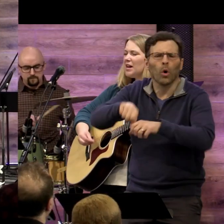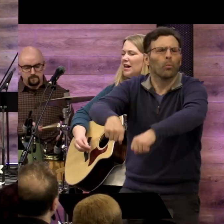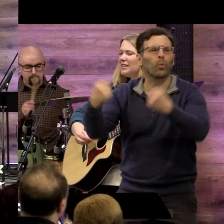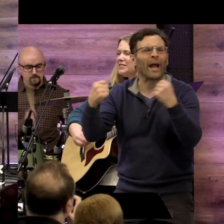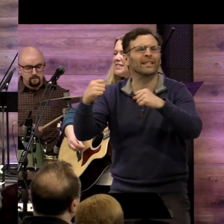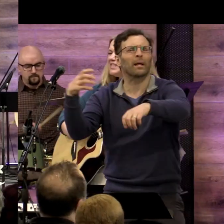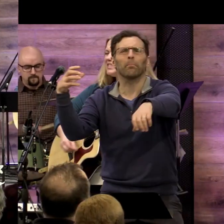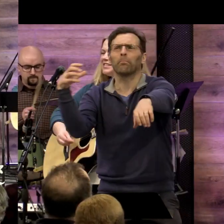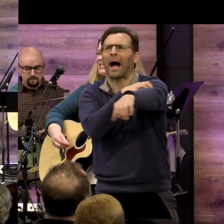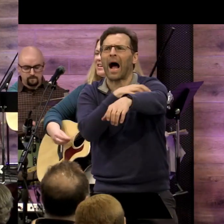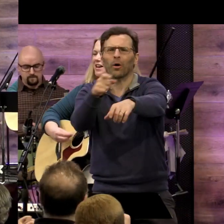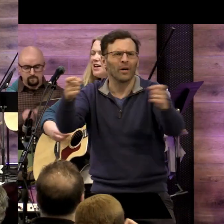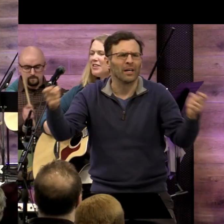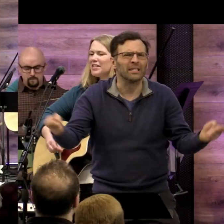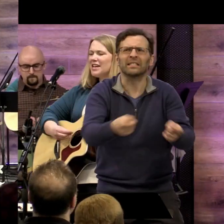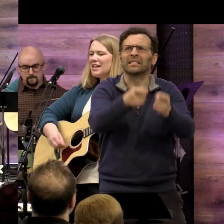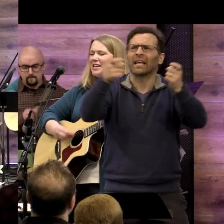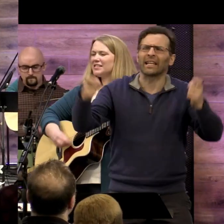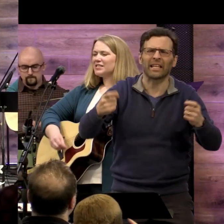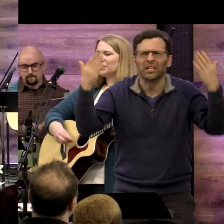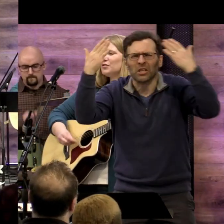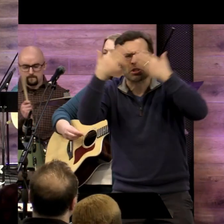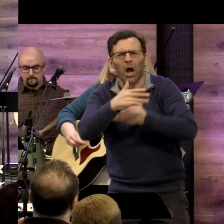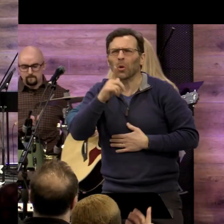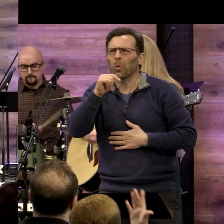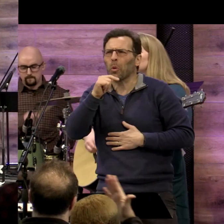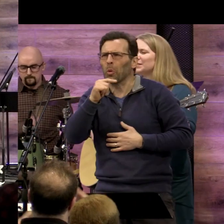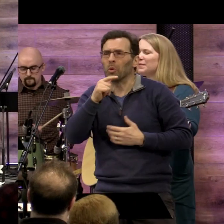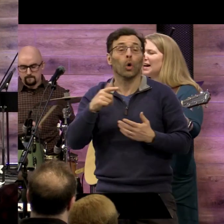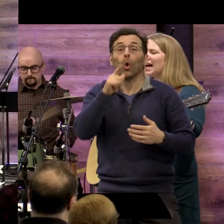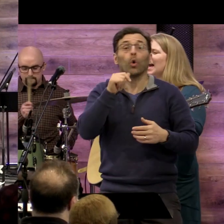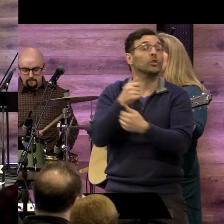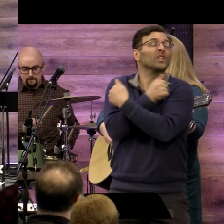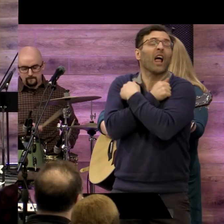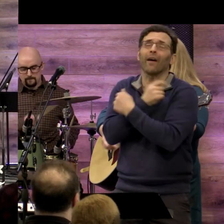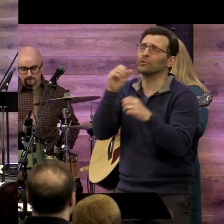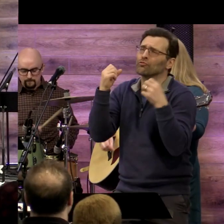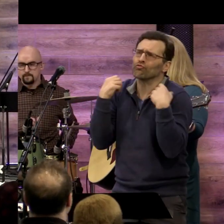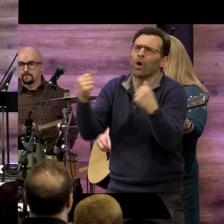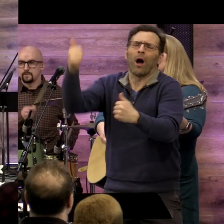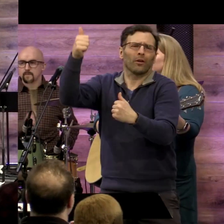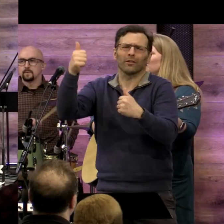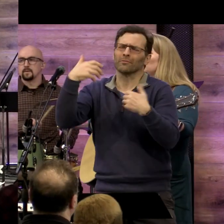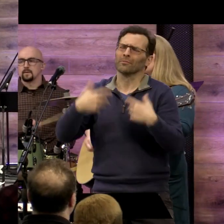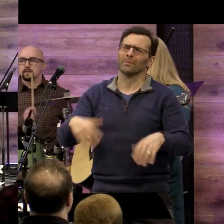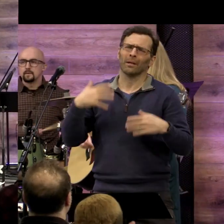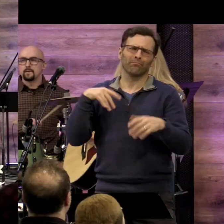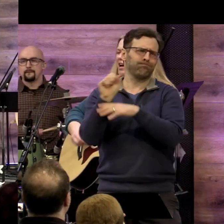Who's love is mighty.